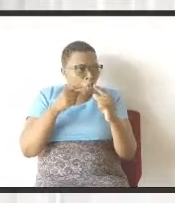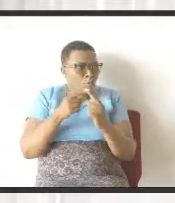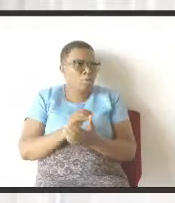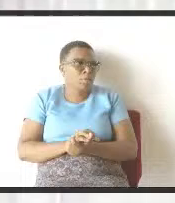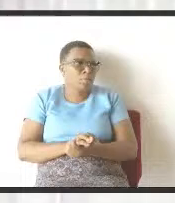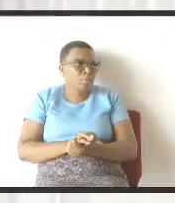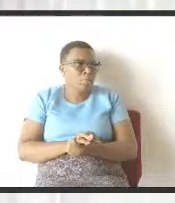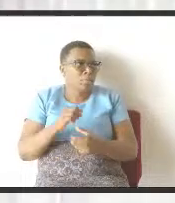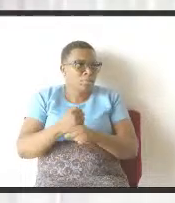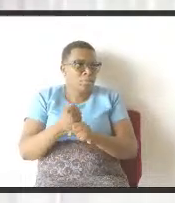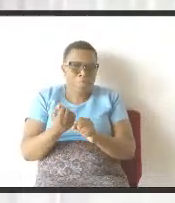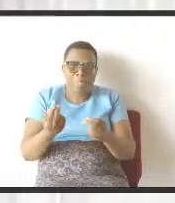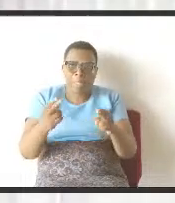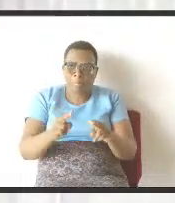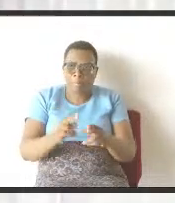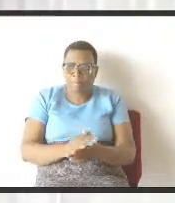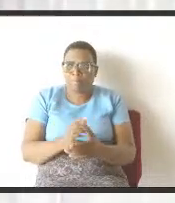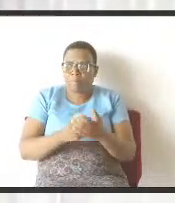goals.